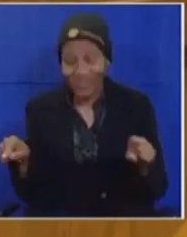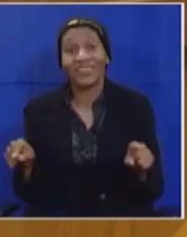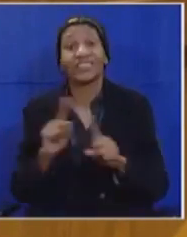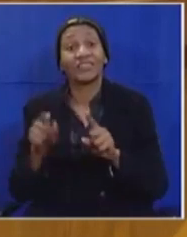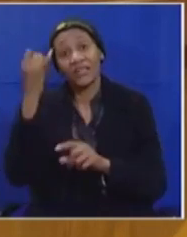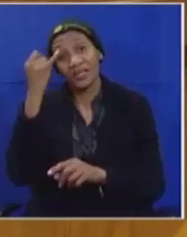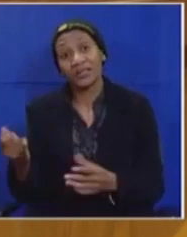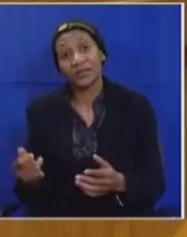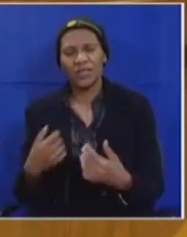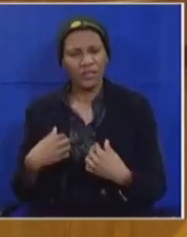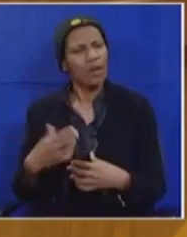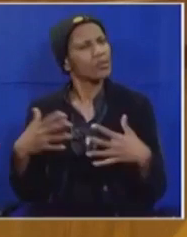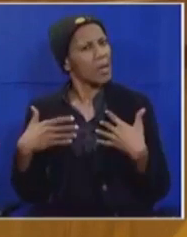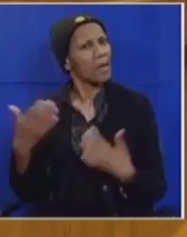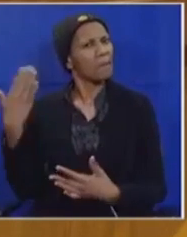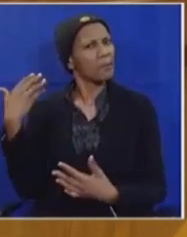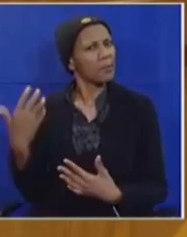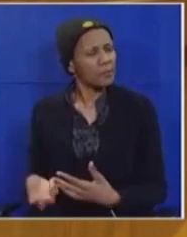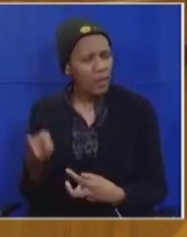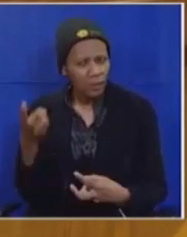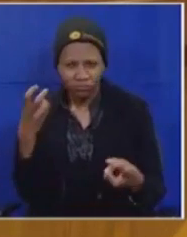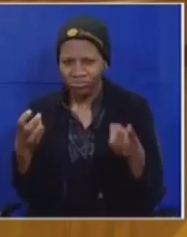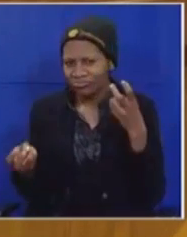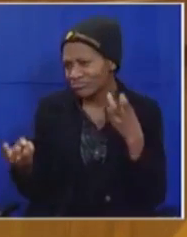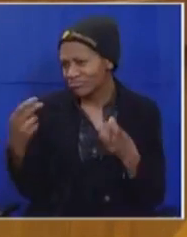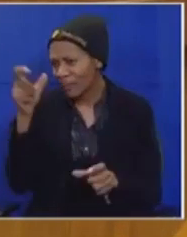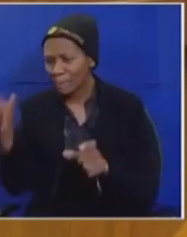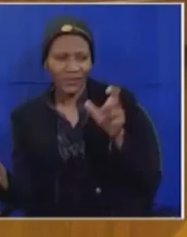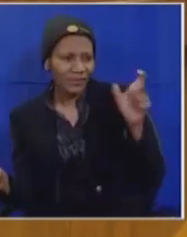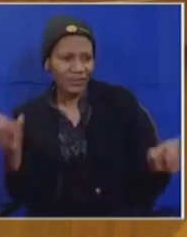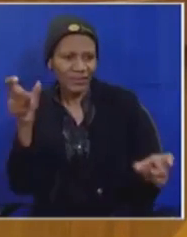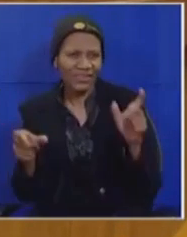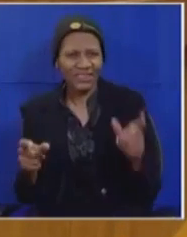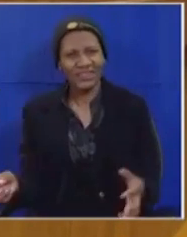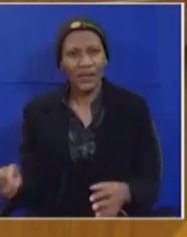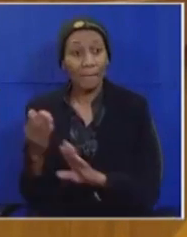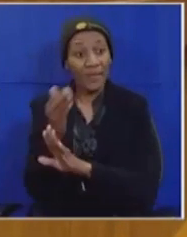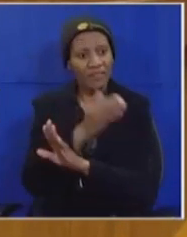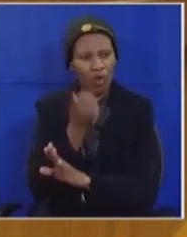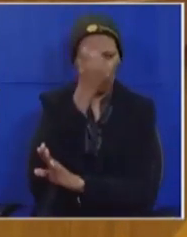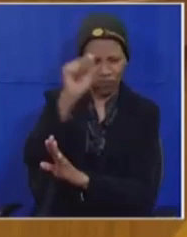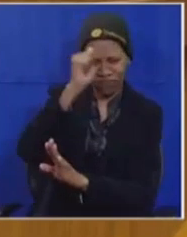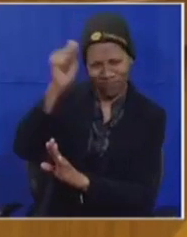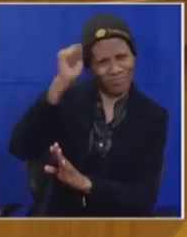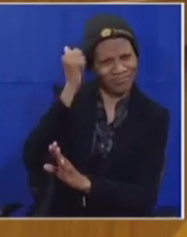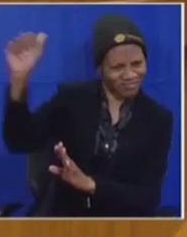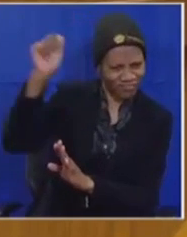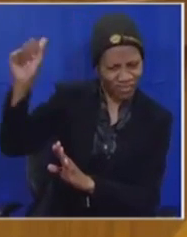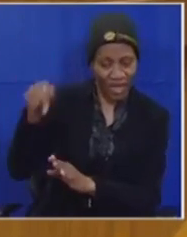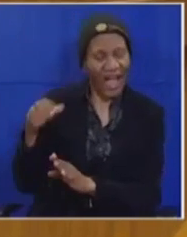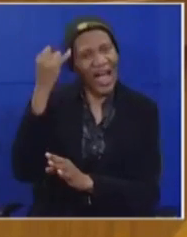was pleasing for me to be hearing people who have been opposing this prospect coming forward